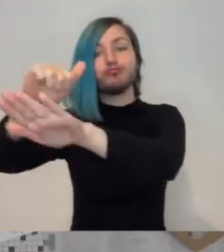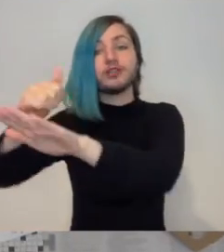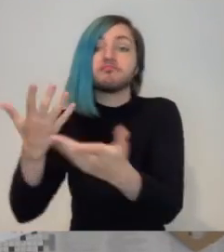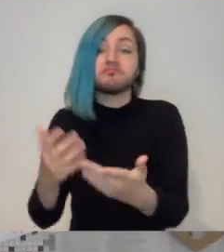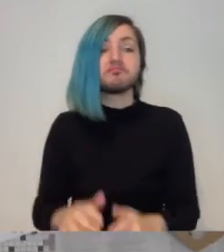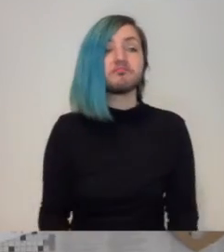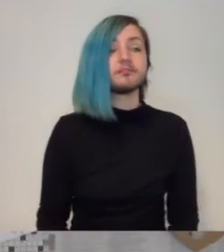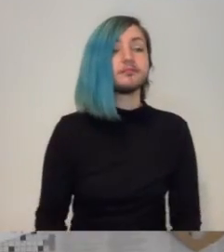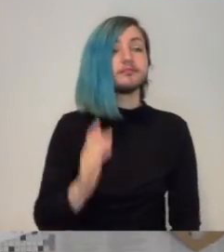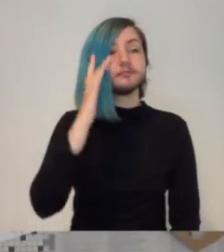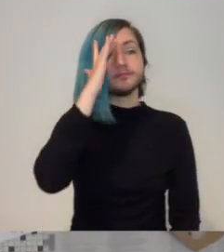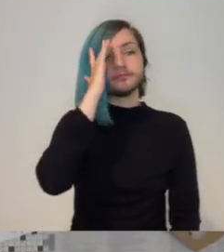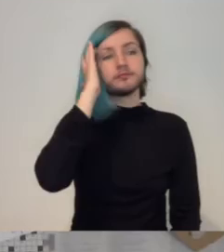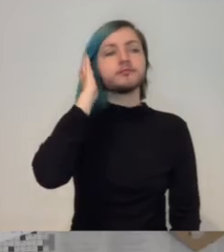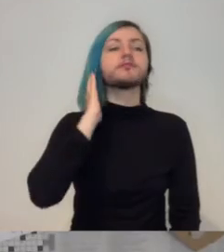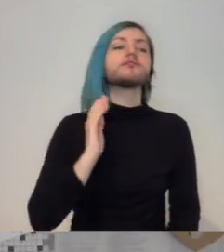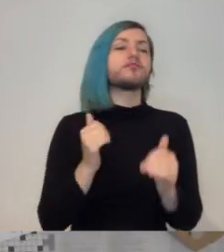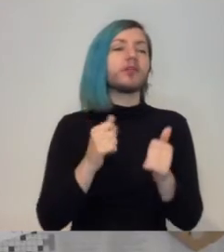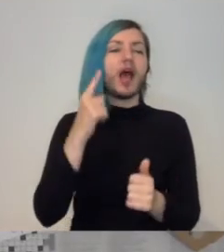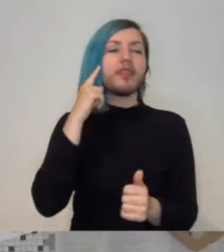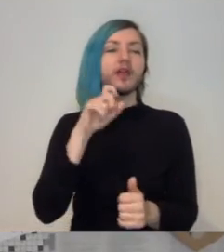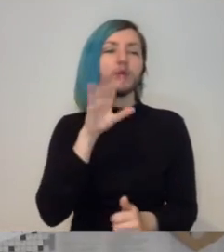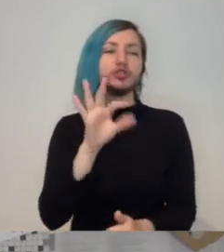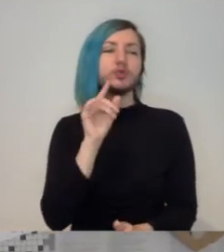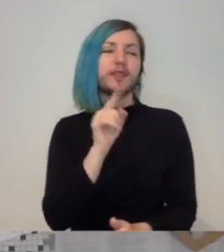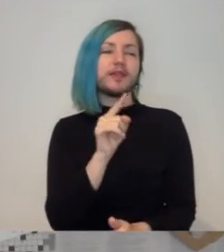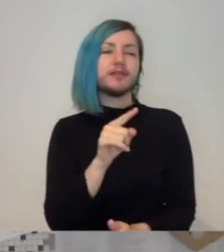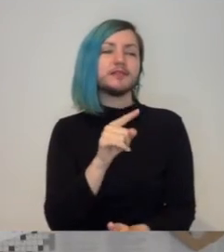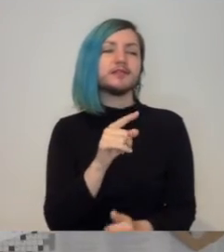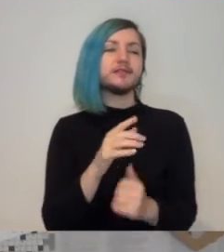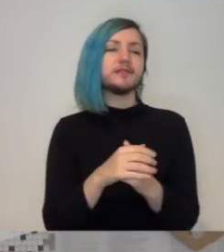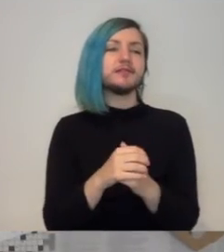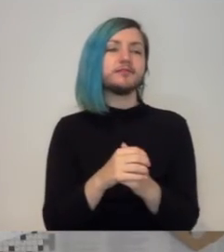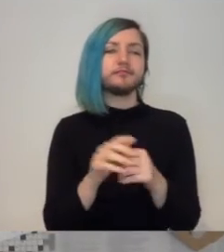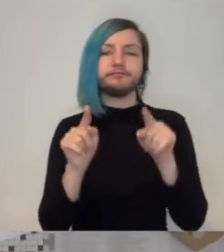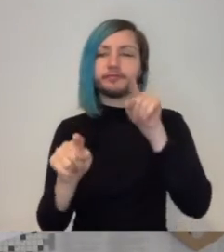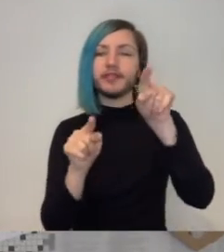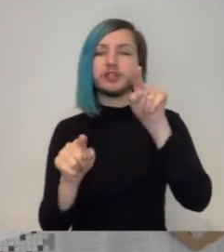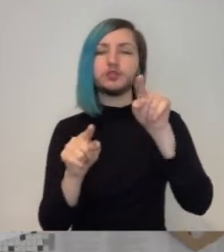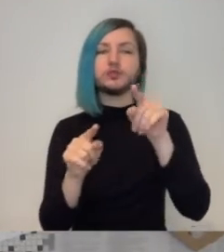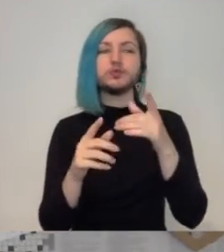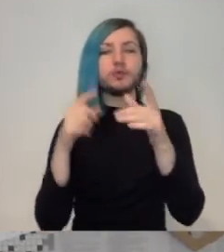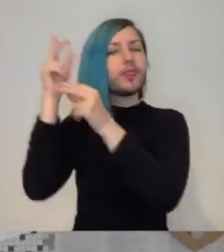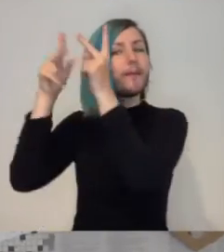So I think I'm going to go over these two with another bubble.